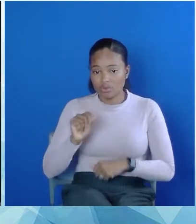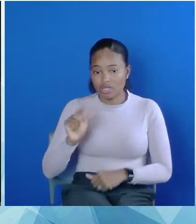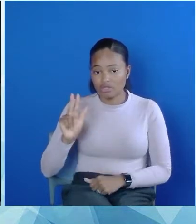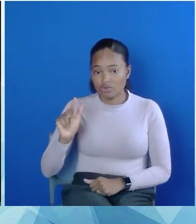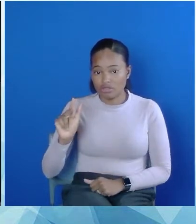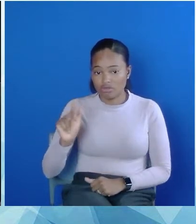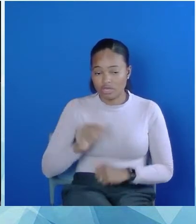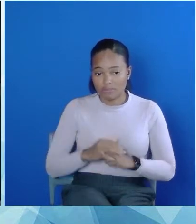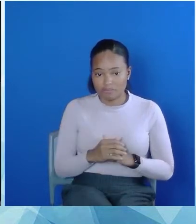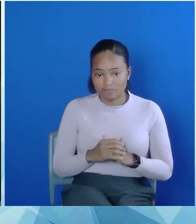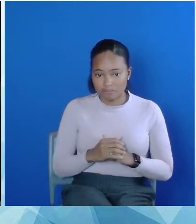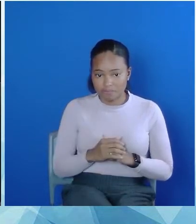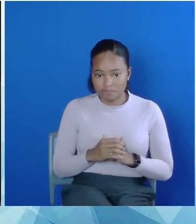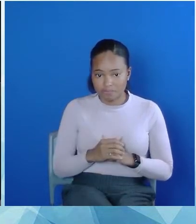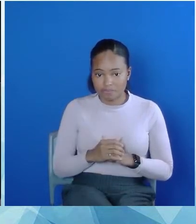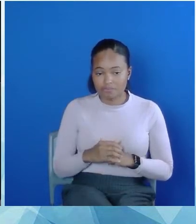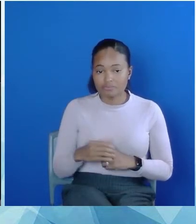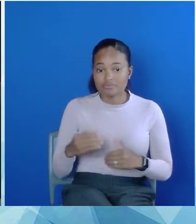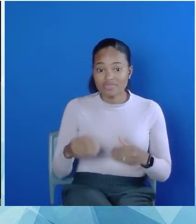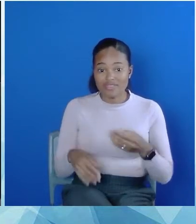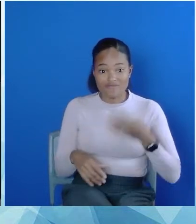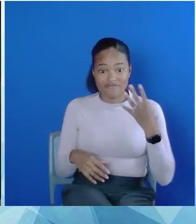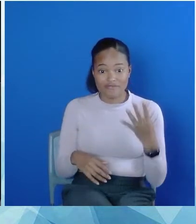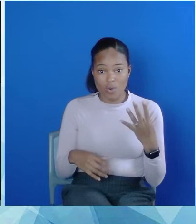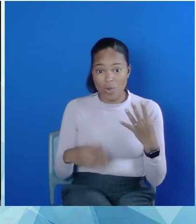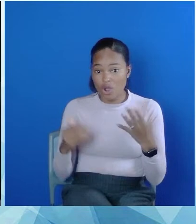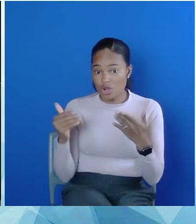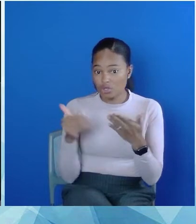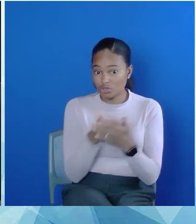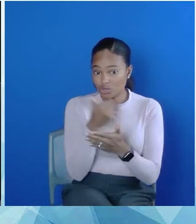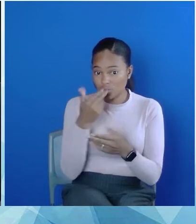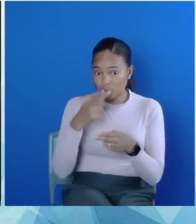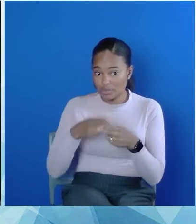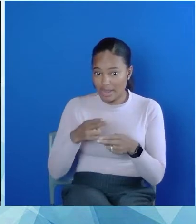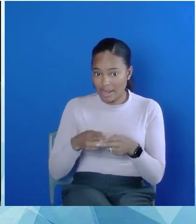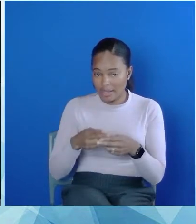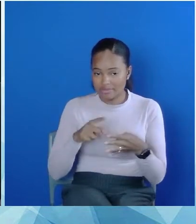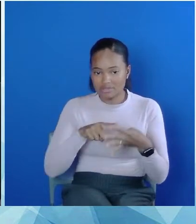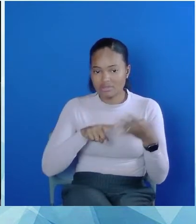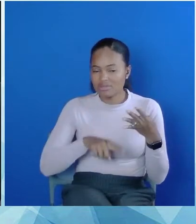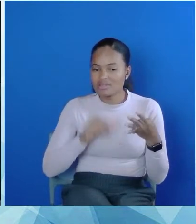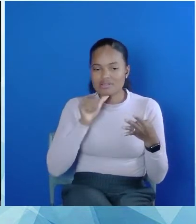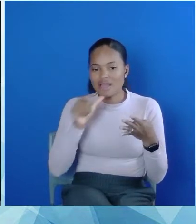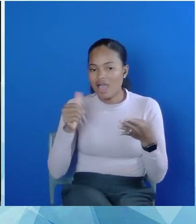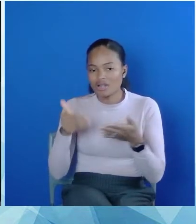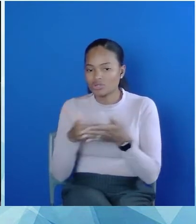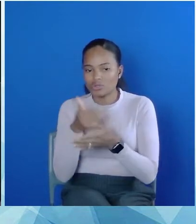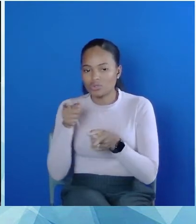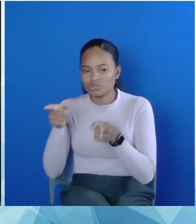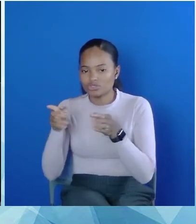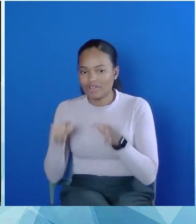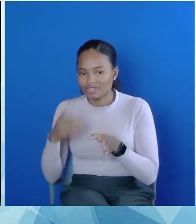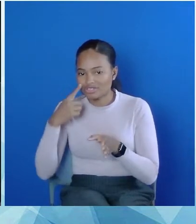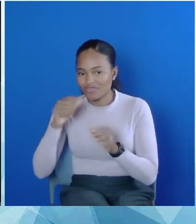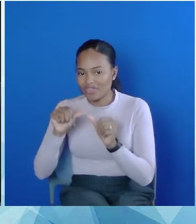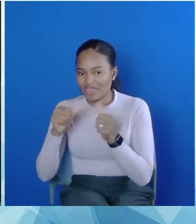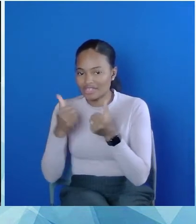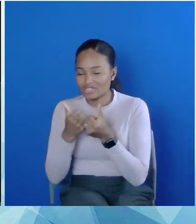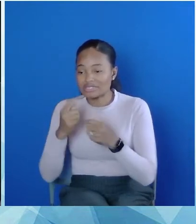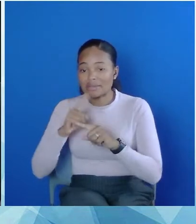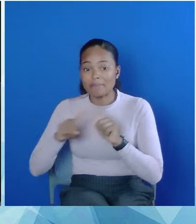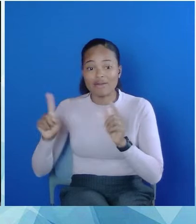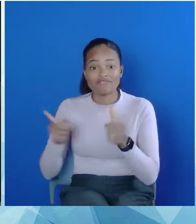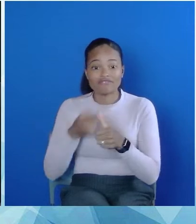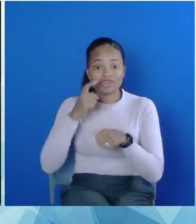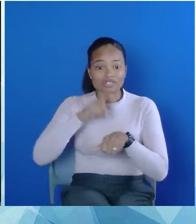We have 4 new names. They're not new directors to the agency, but this is the first time they are being